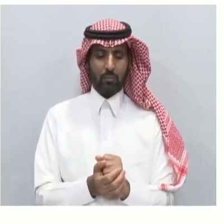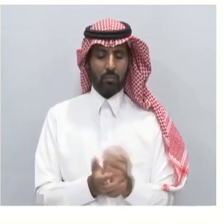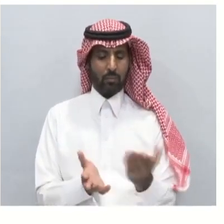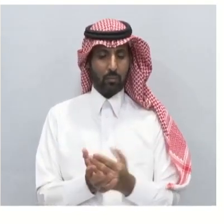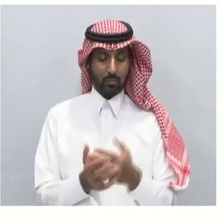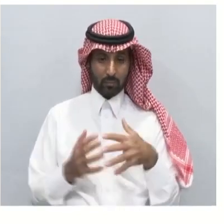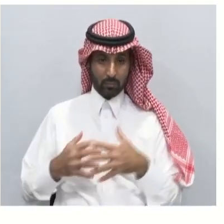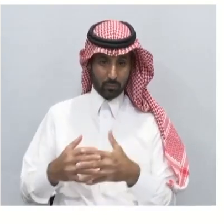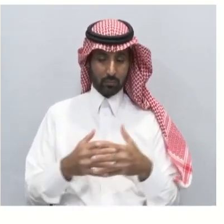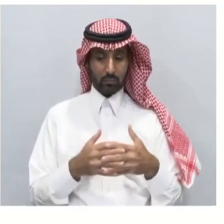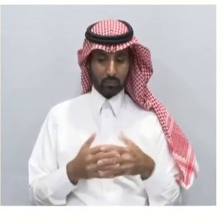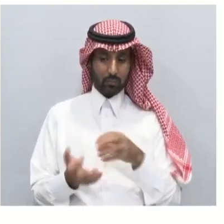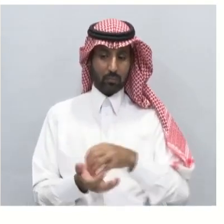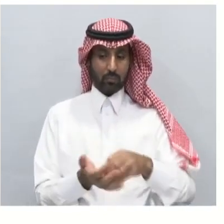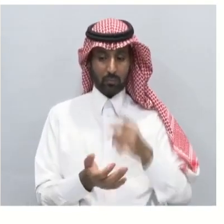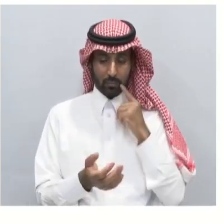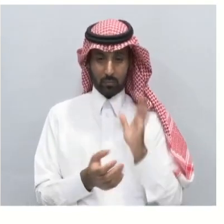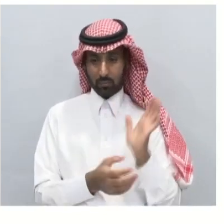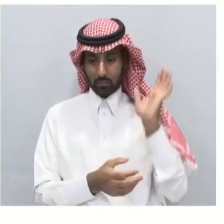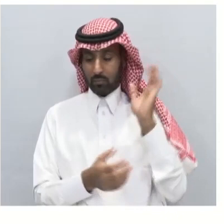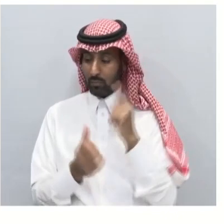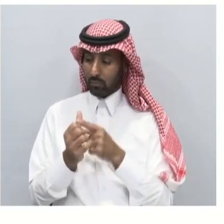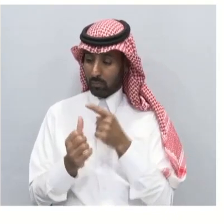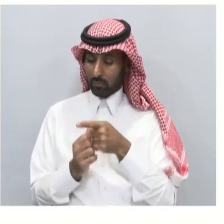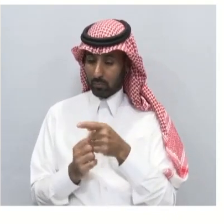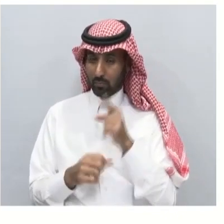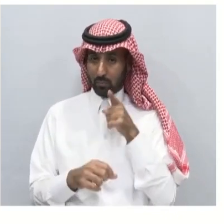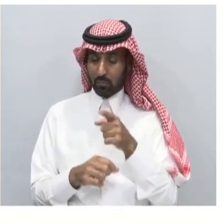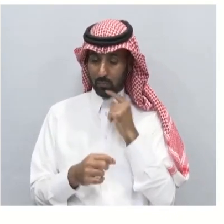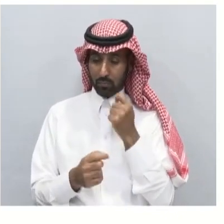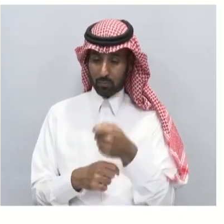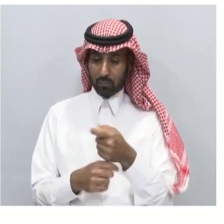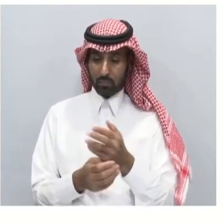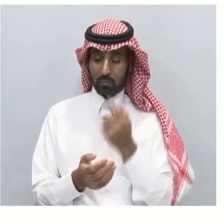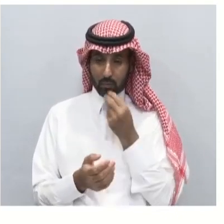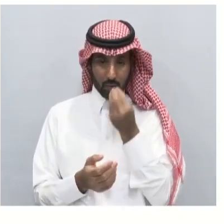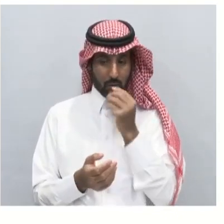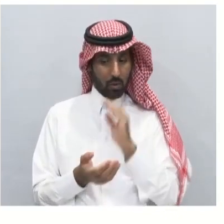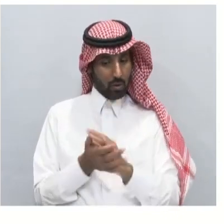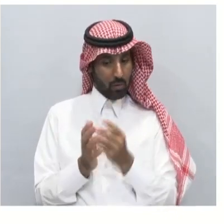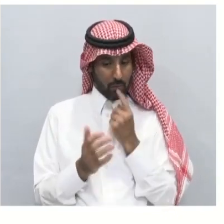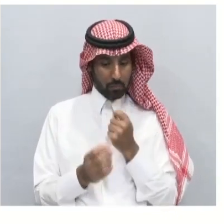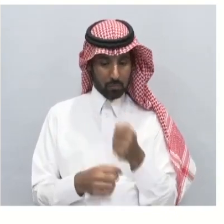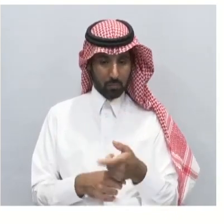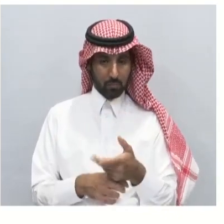the United States, waiters expect you to tip after a meal, okay?